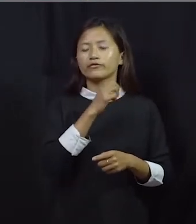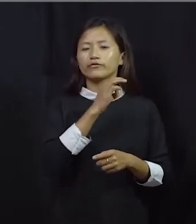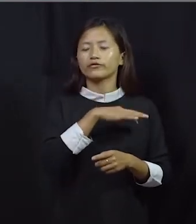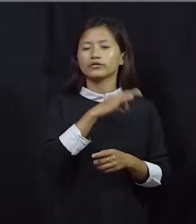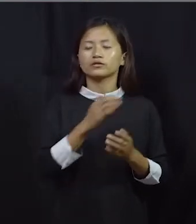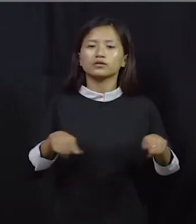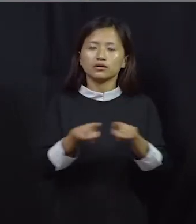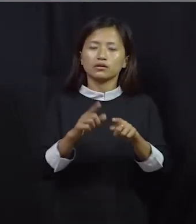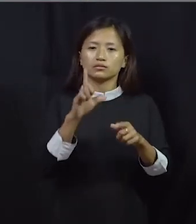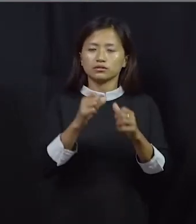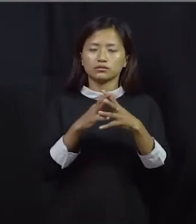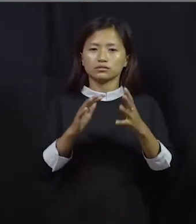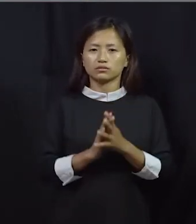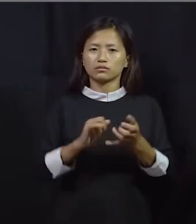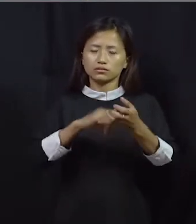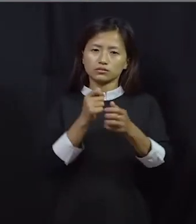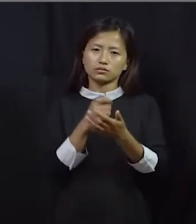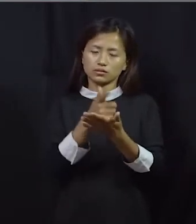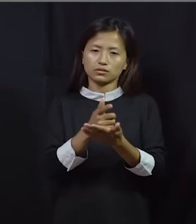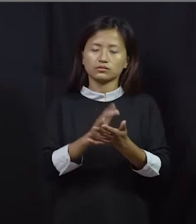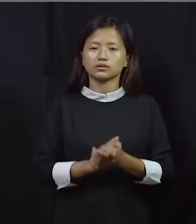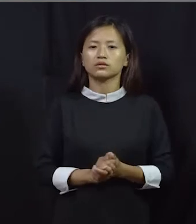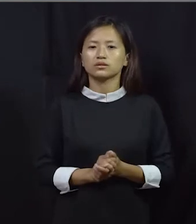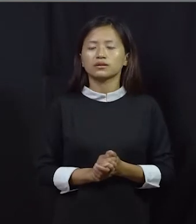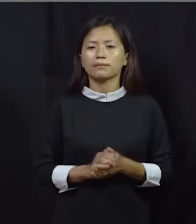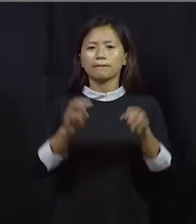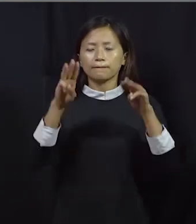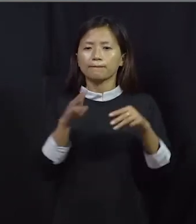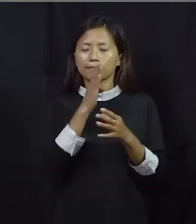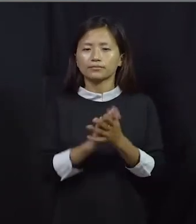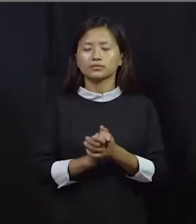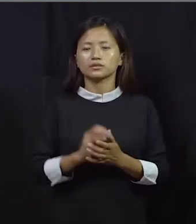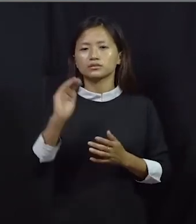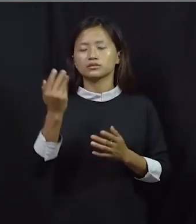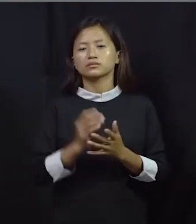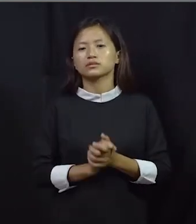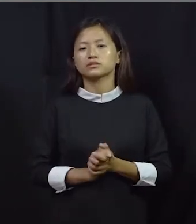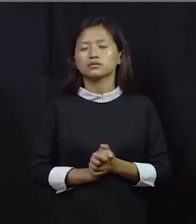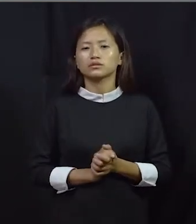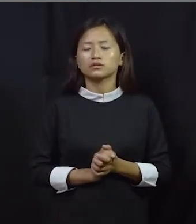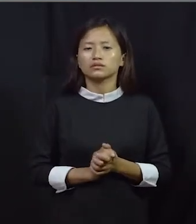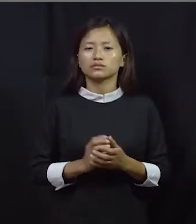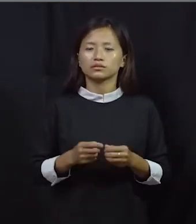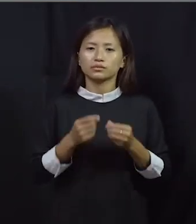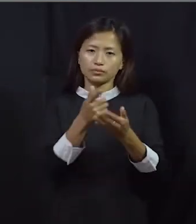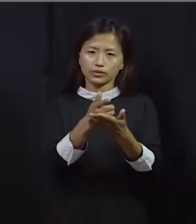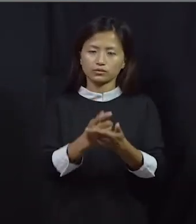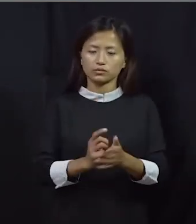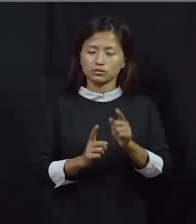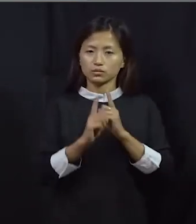commission, salary, or it may be some lump sum that is paid towards